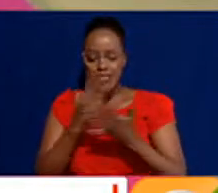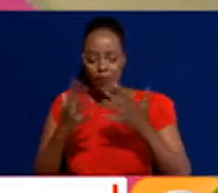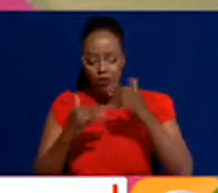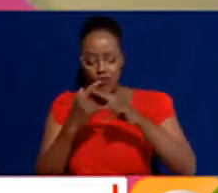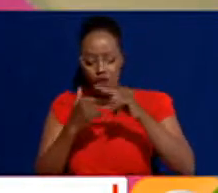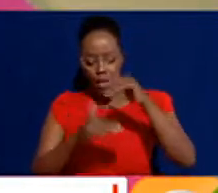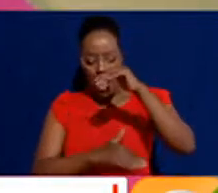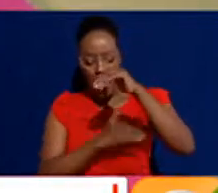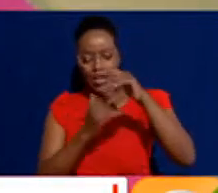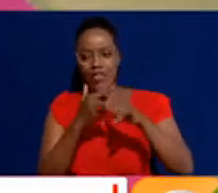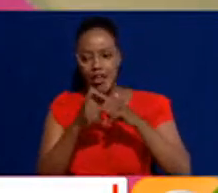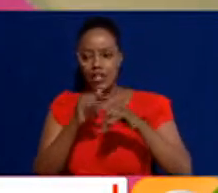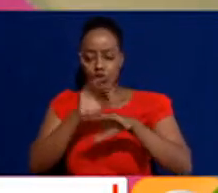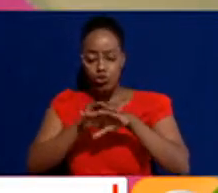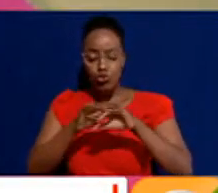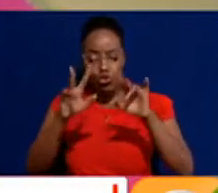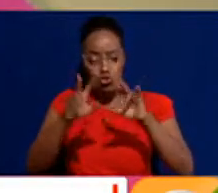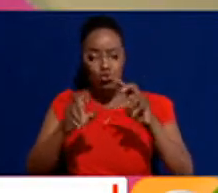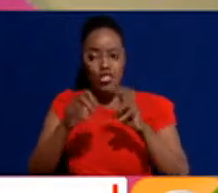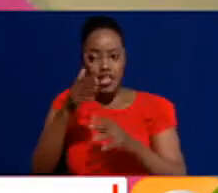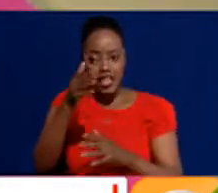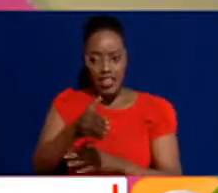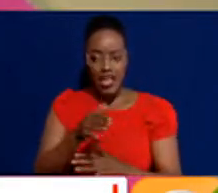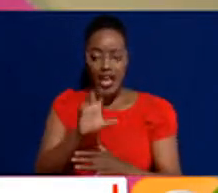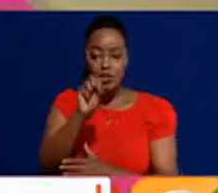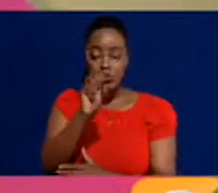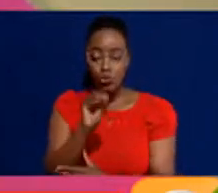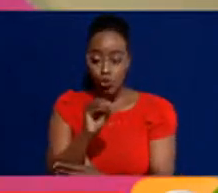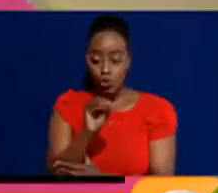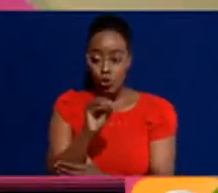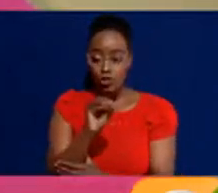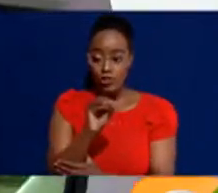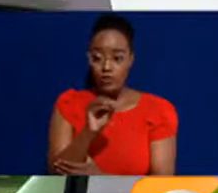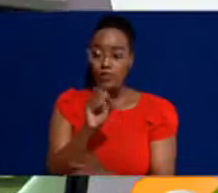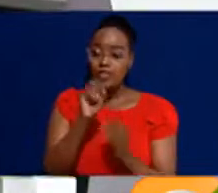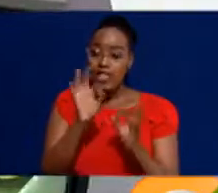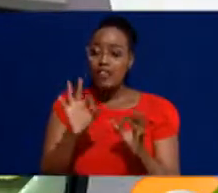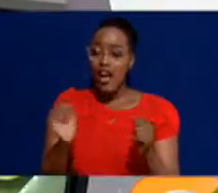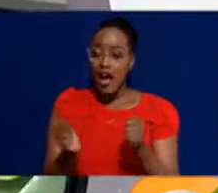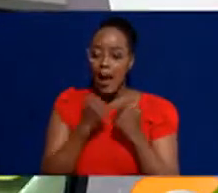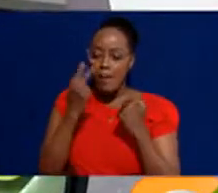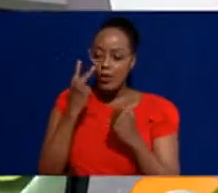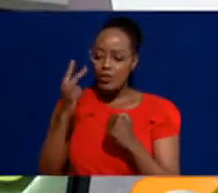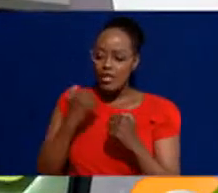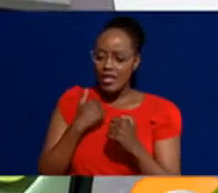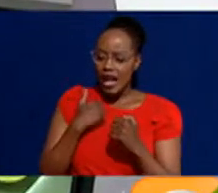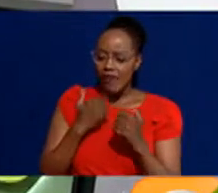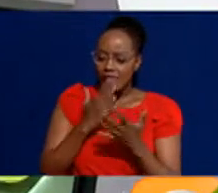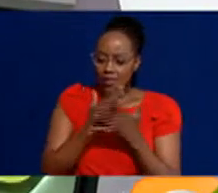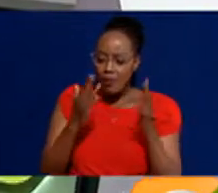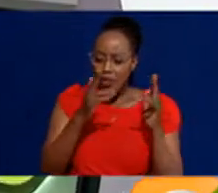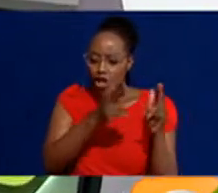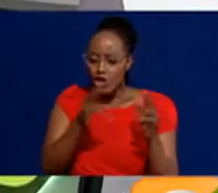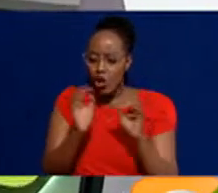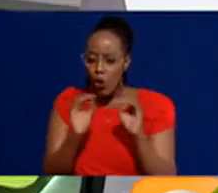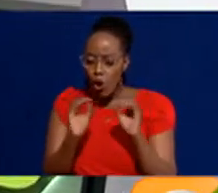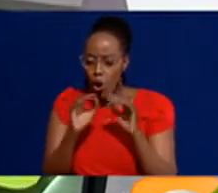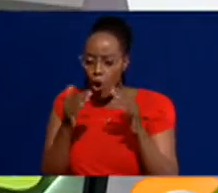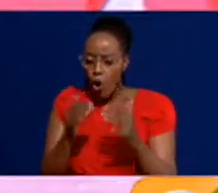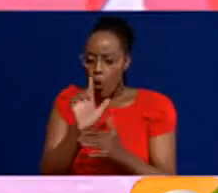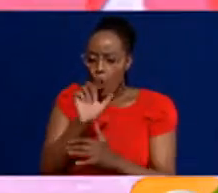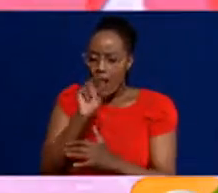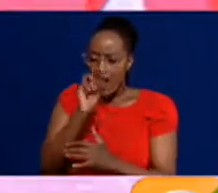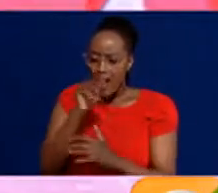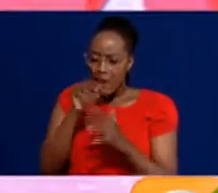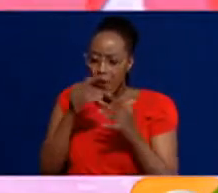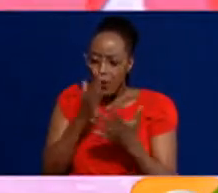it's important to look for those ones as well. Okay. Yeah. So if you happen to notice an abnormality or a lump or any of